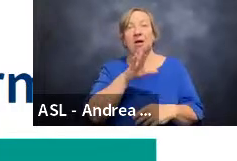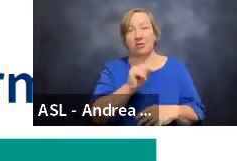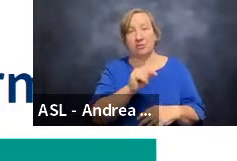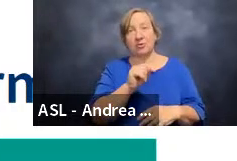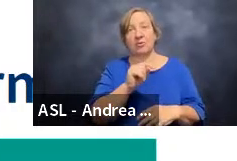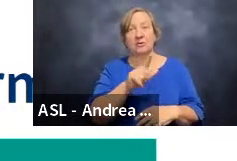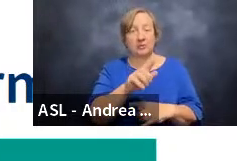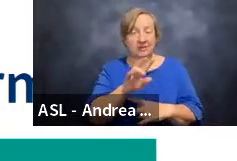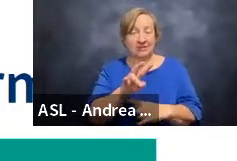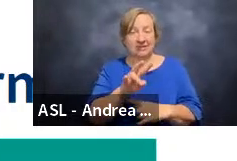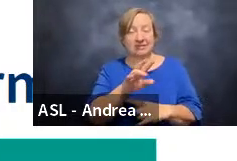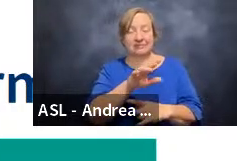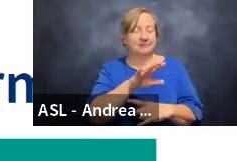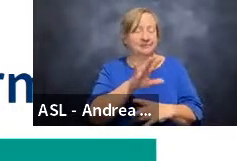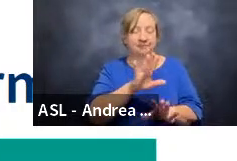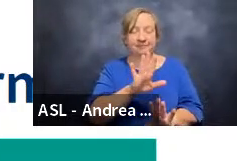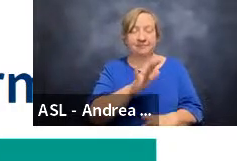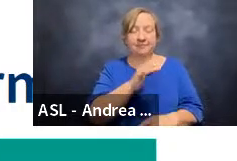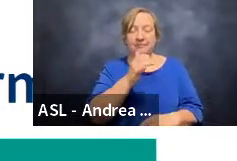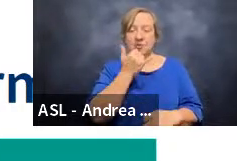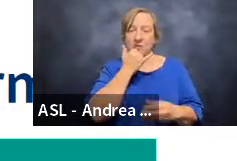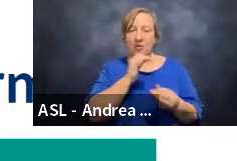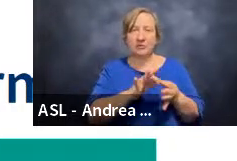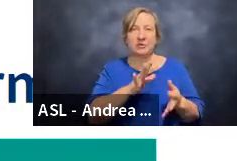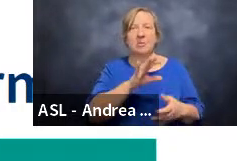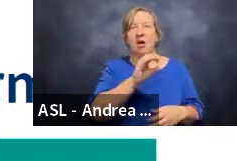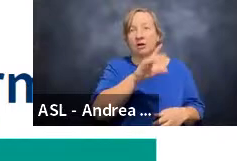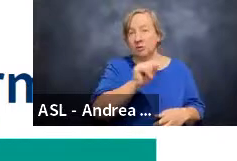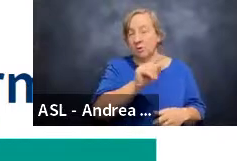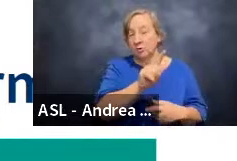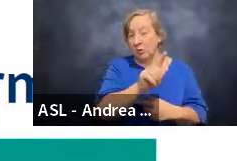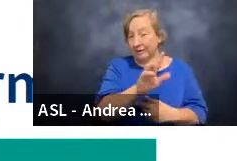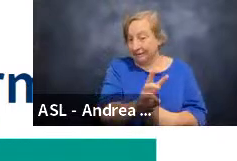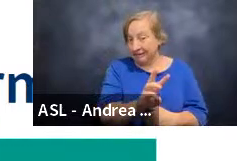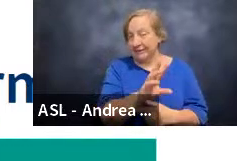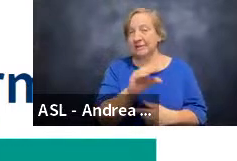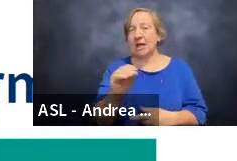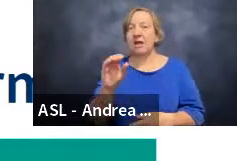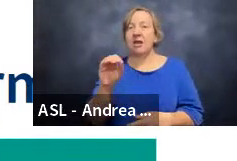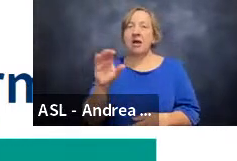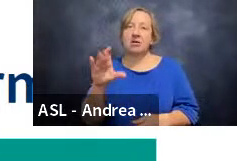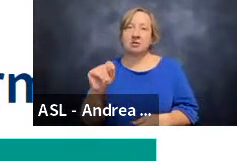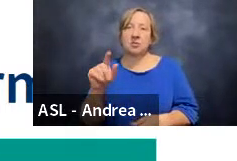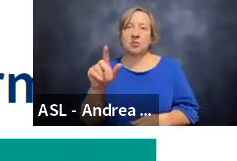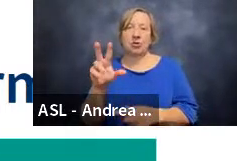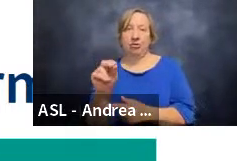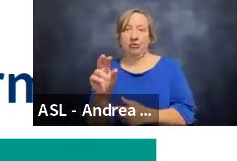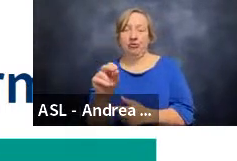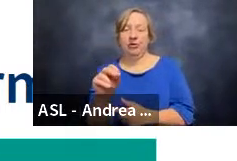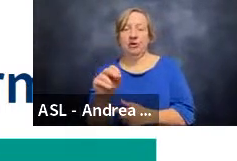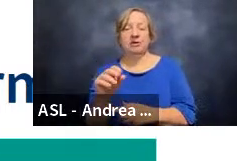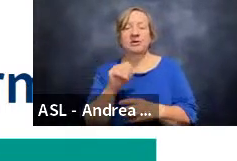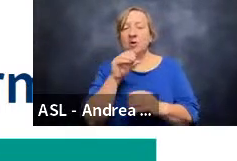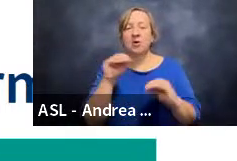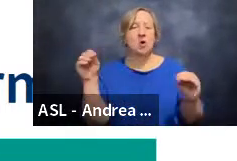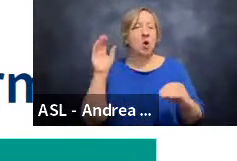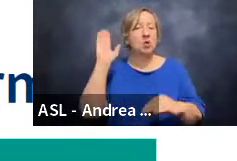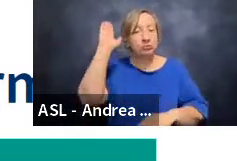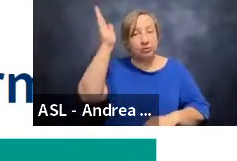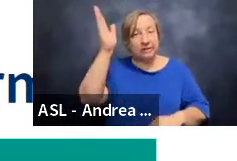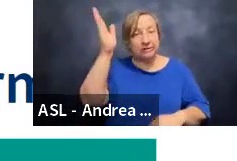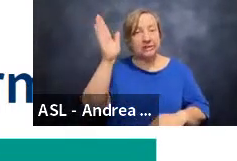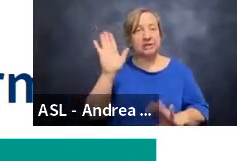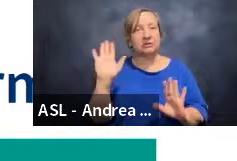30th. Those are, there will not be a presentation as part of those. It is an opportunity to tell our